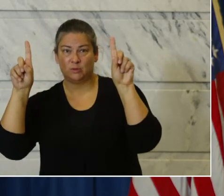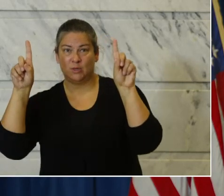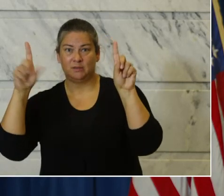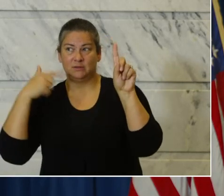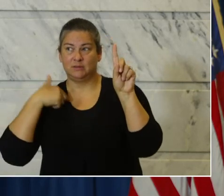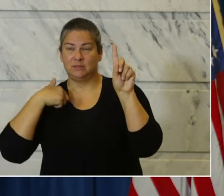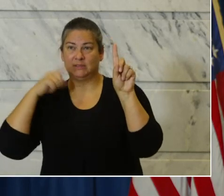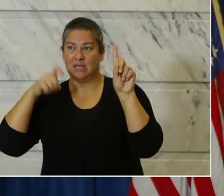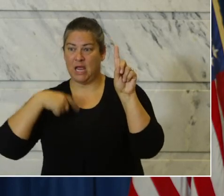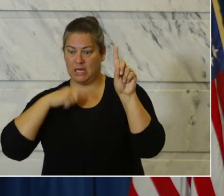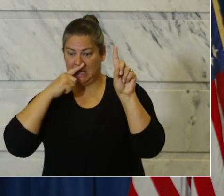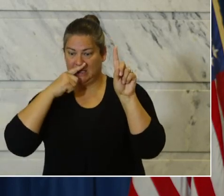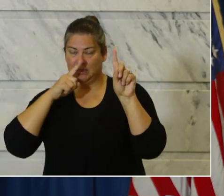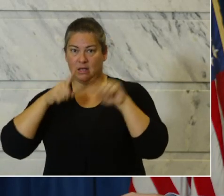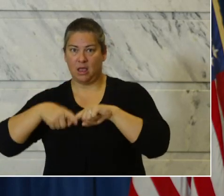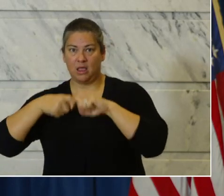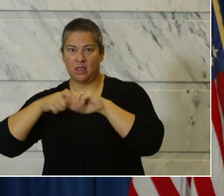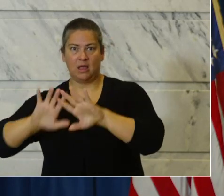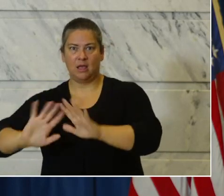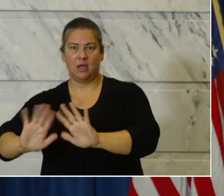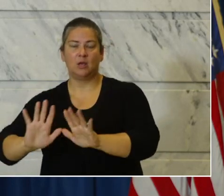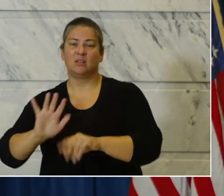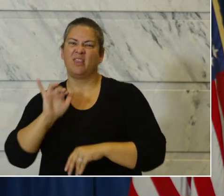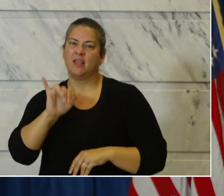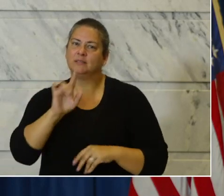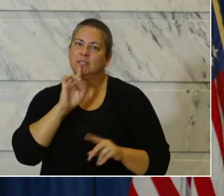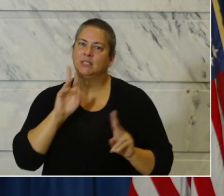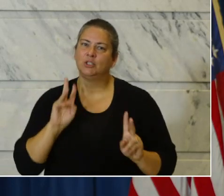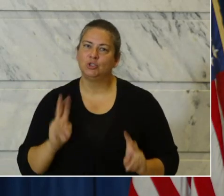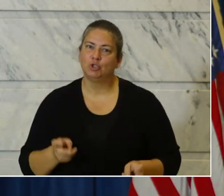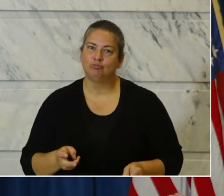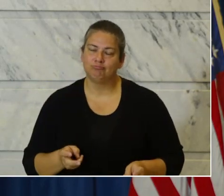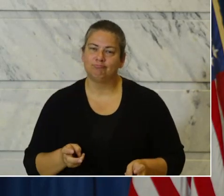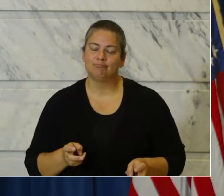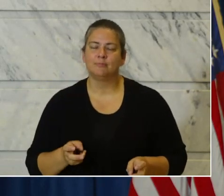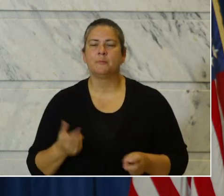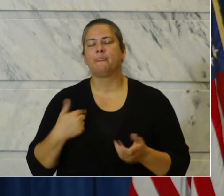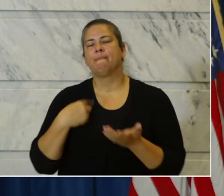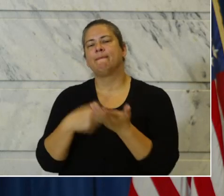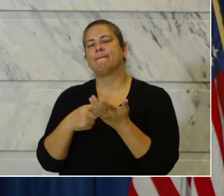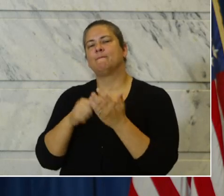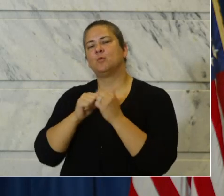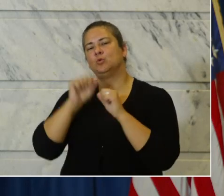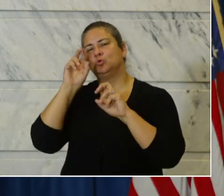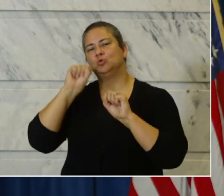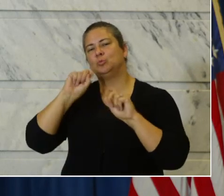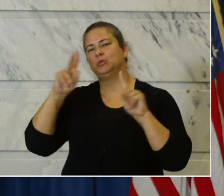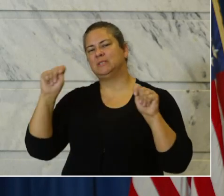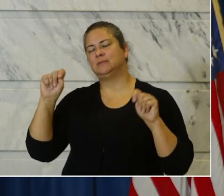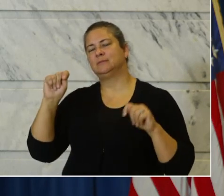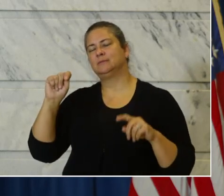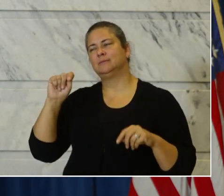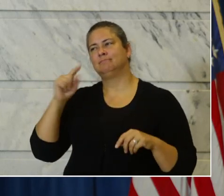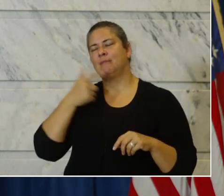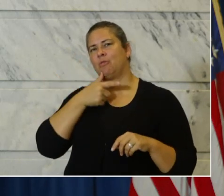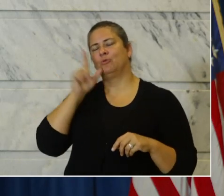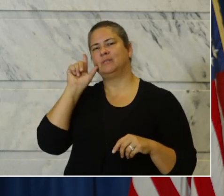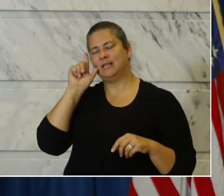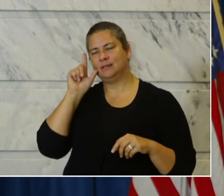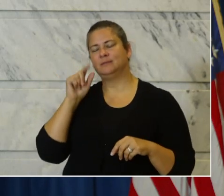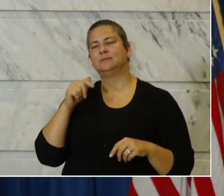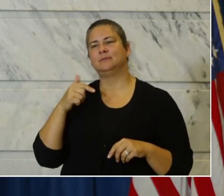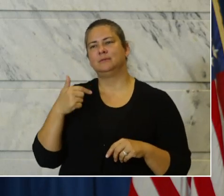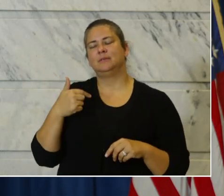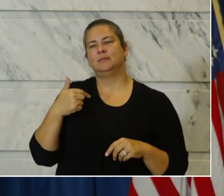enough to where our kids can go to school. That is a real issue. I talked to the superintendent about it the other day, and we're